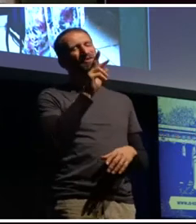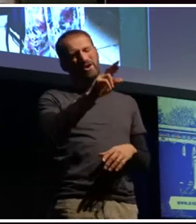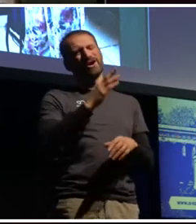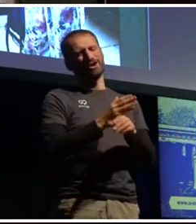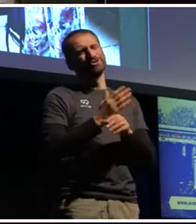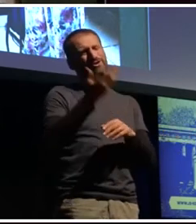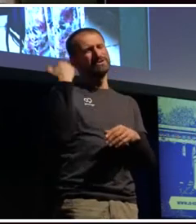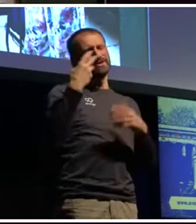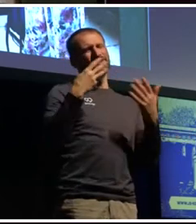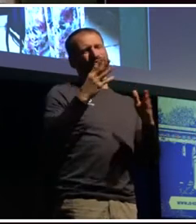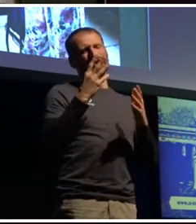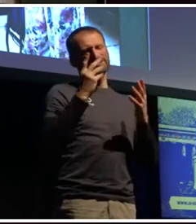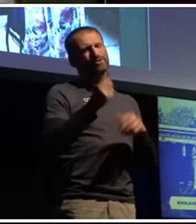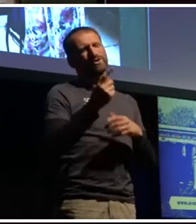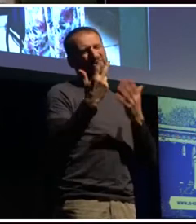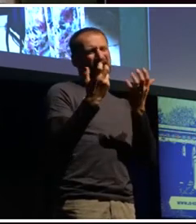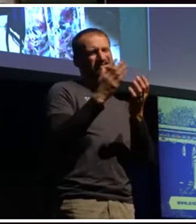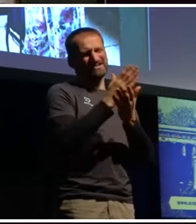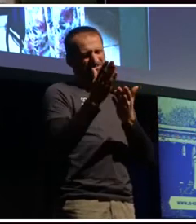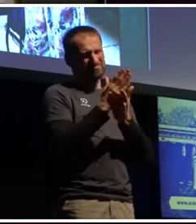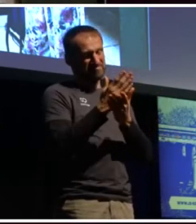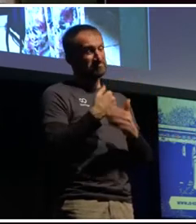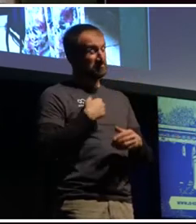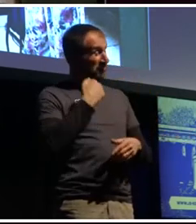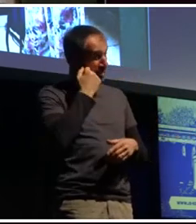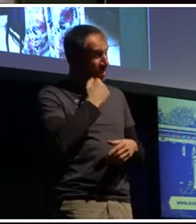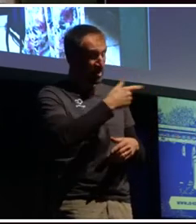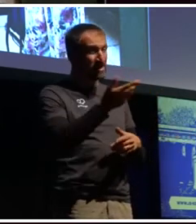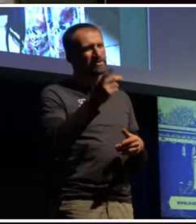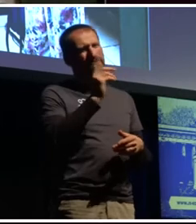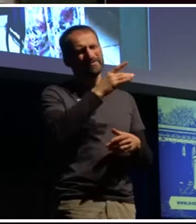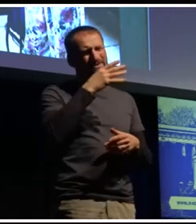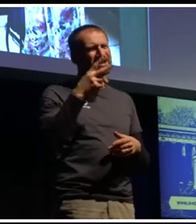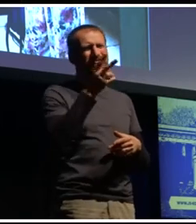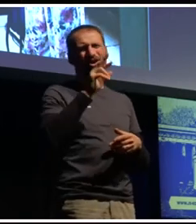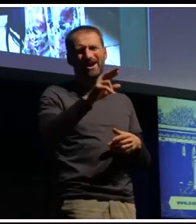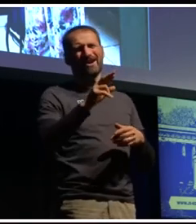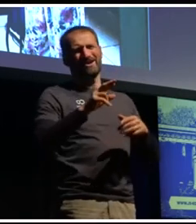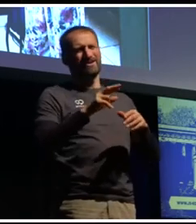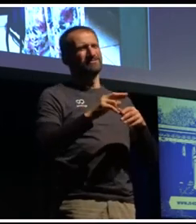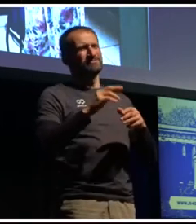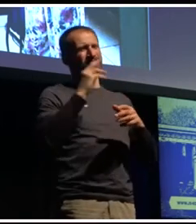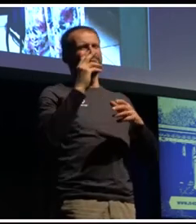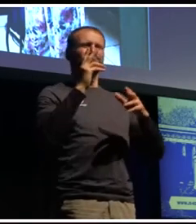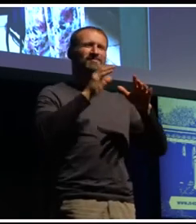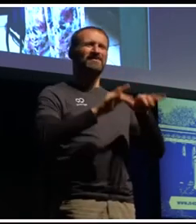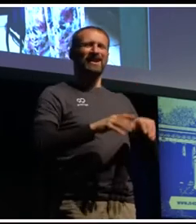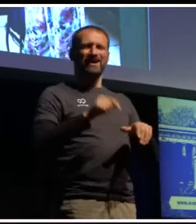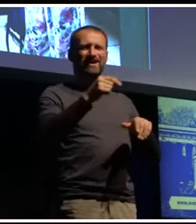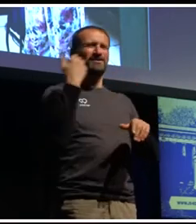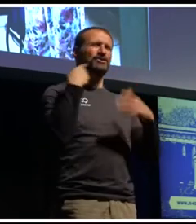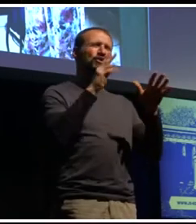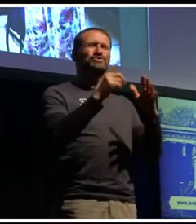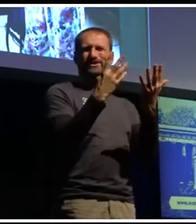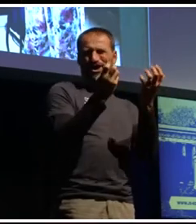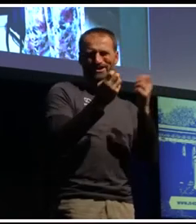it, but when I went to SIGGRAPH, I met so many virtual reality developers who got started in the 1980s who were like, yeah, I did that